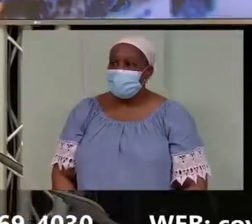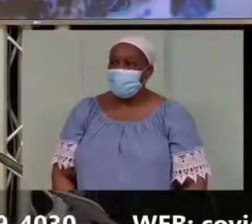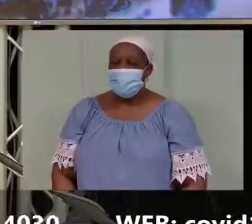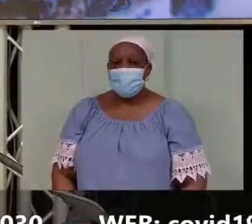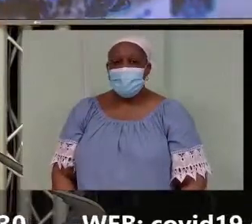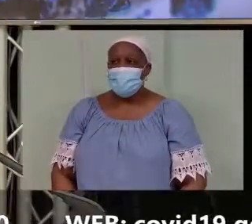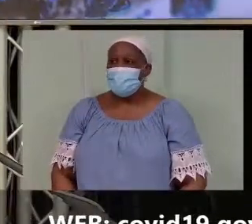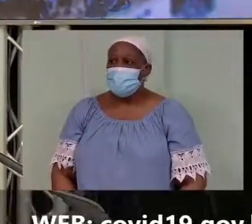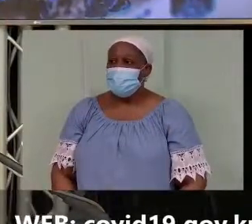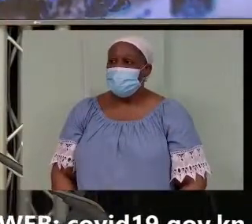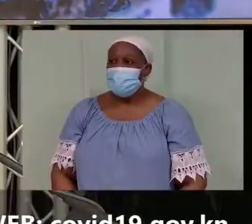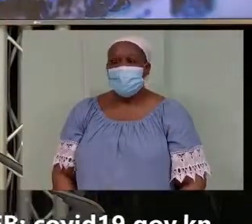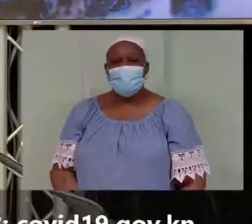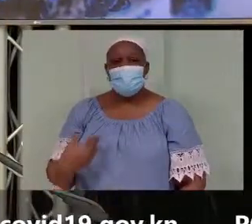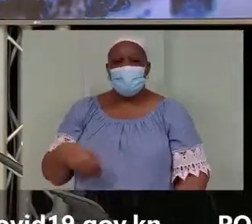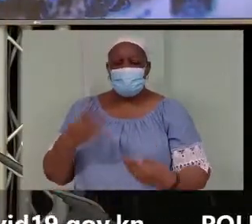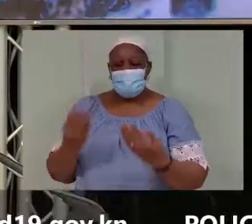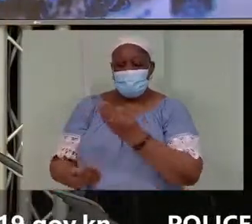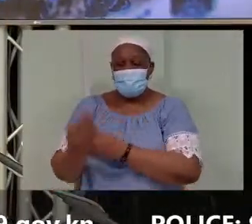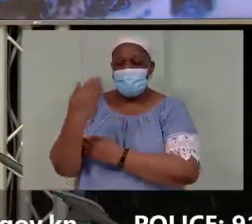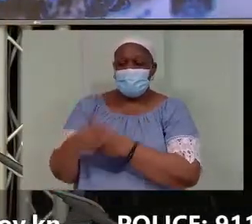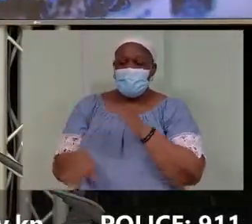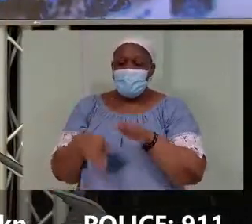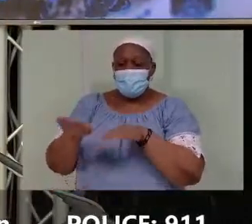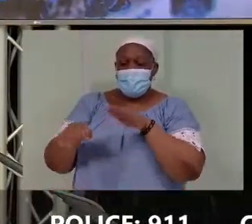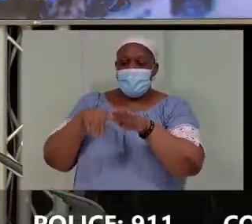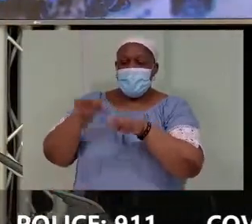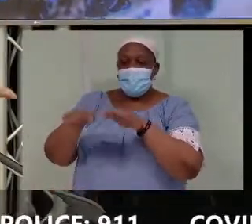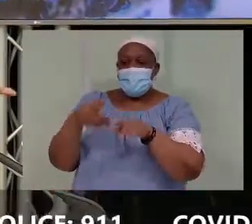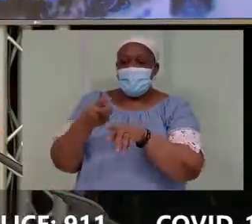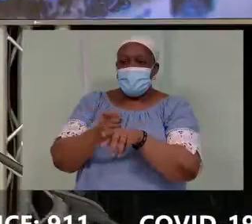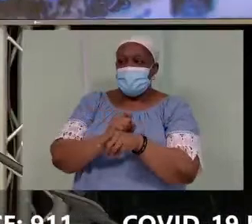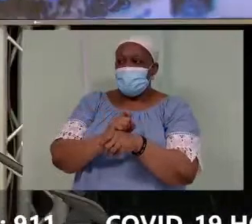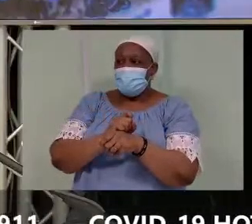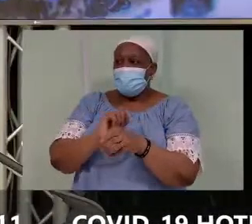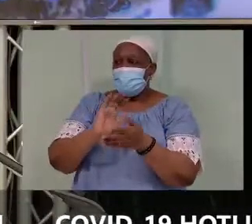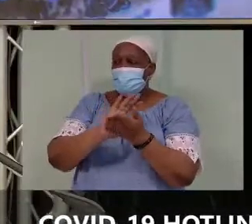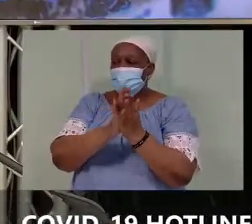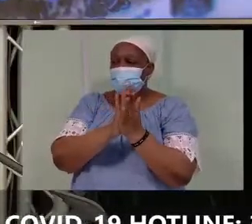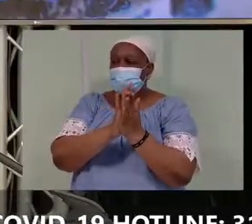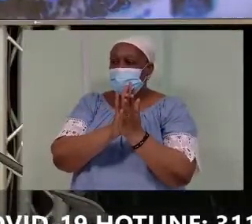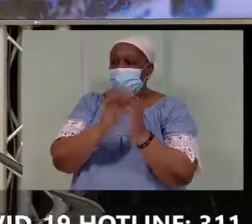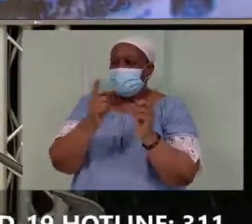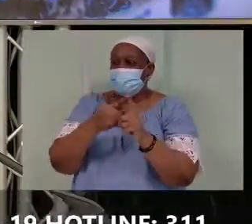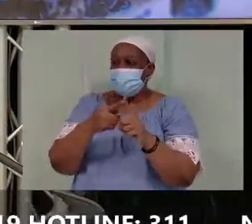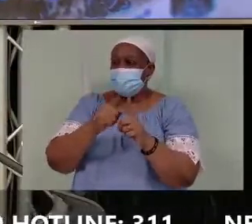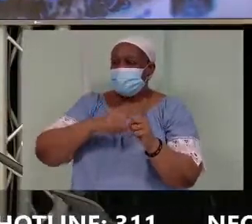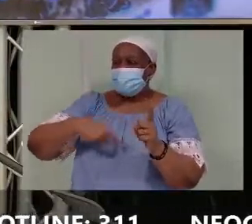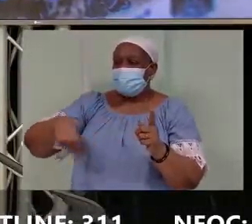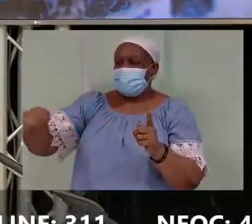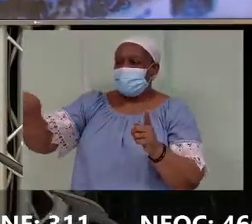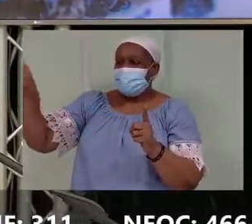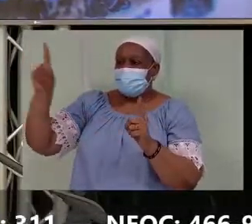the last roundabout in Frigate Bay, and I did not wear my mask during the